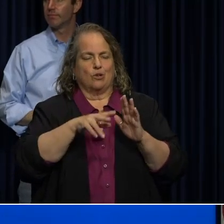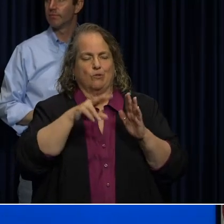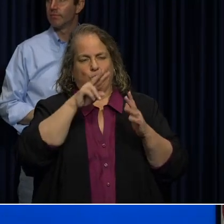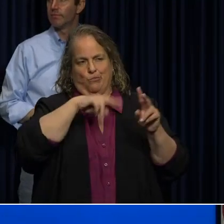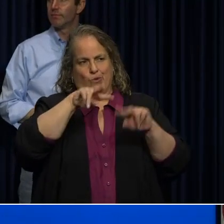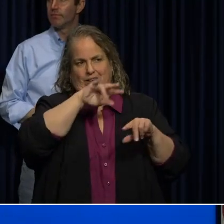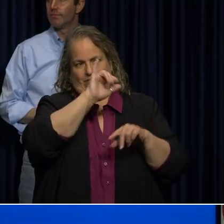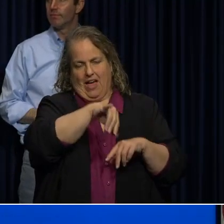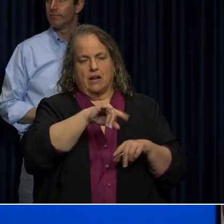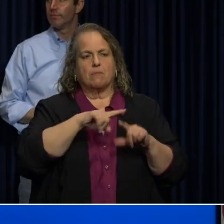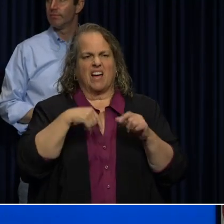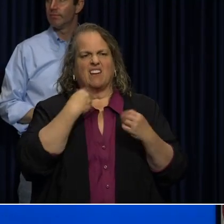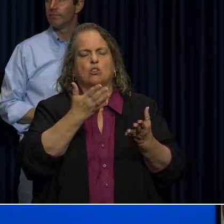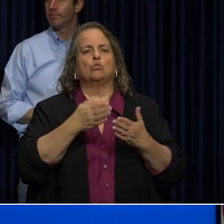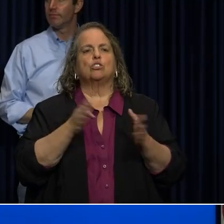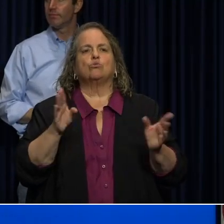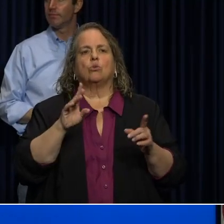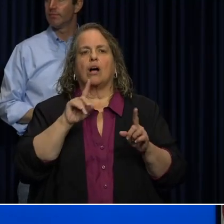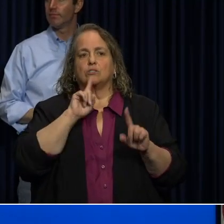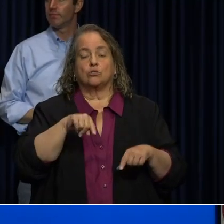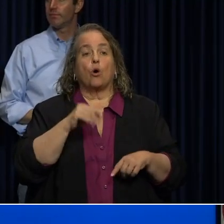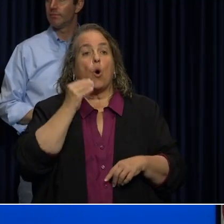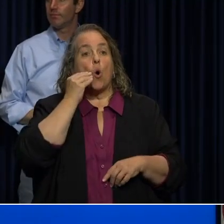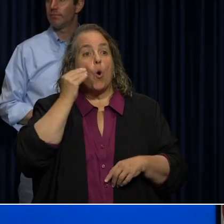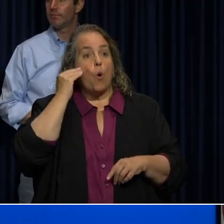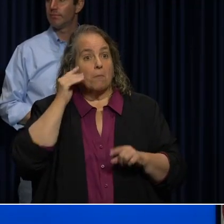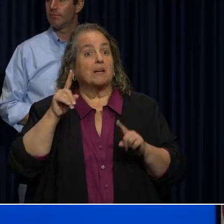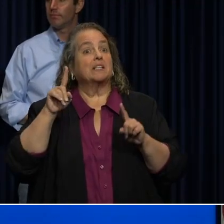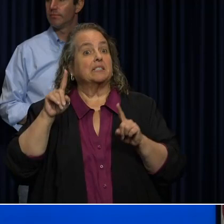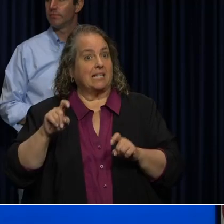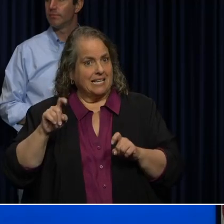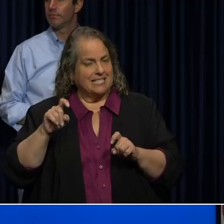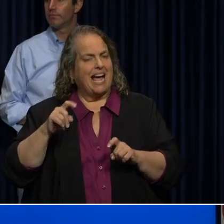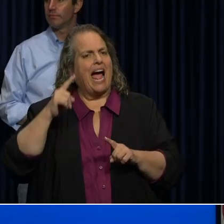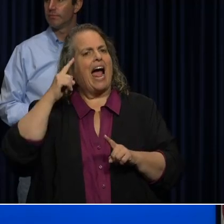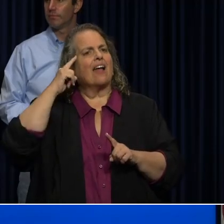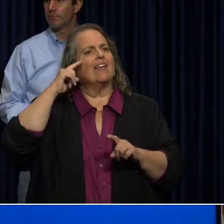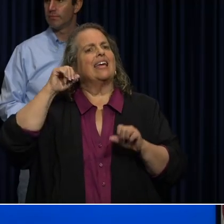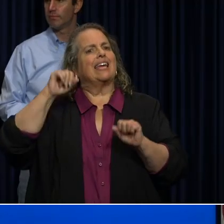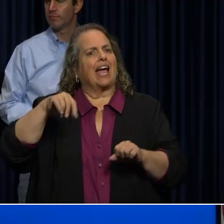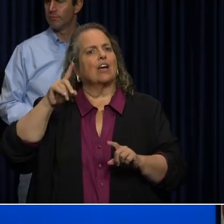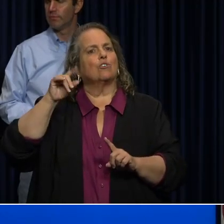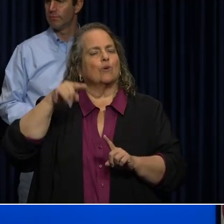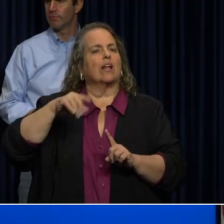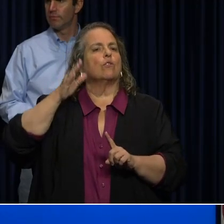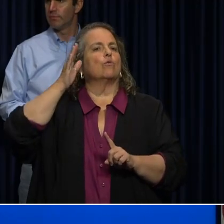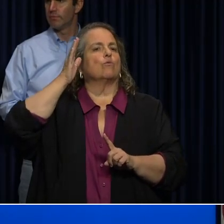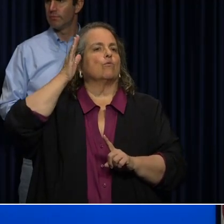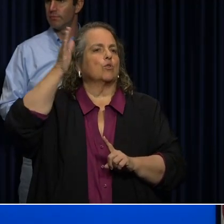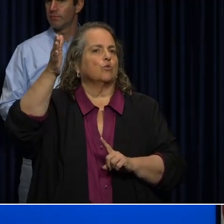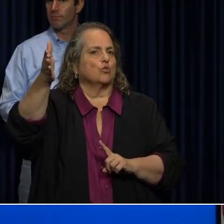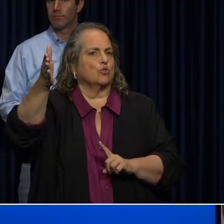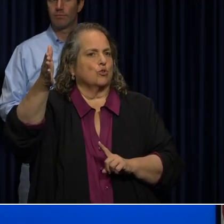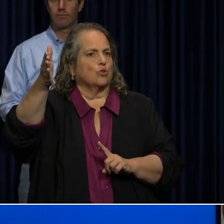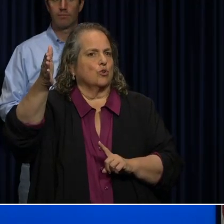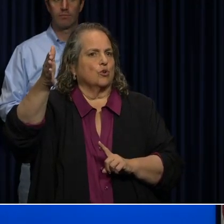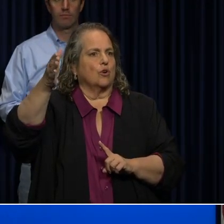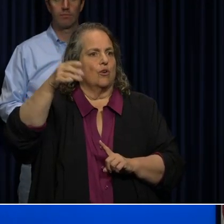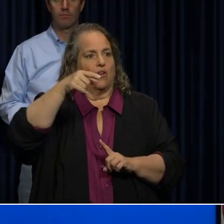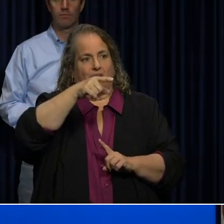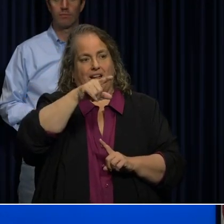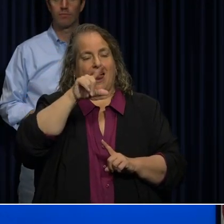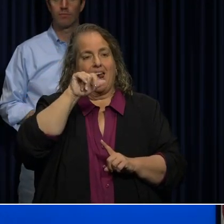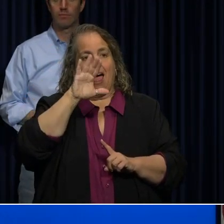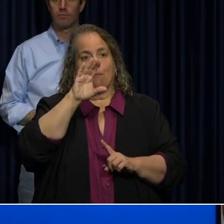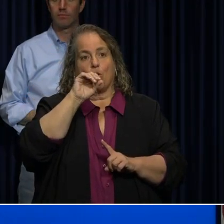it. I think home testing probably does have a place at some future point in time. That's obviously one of the first ones being